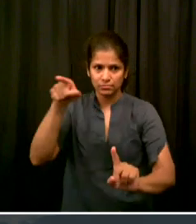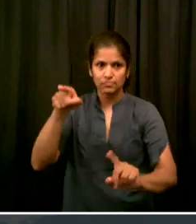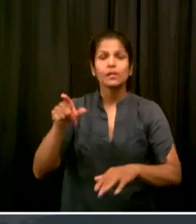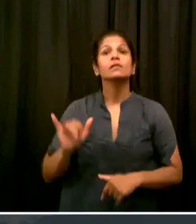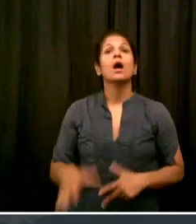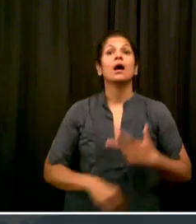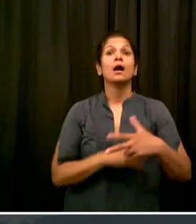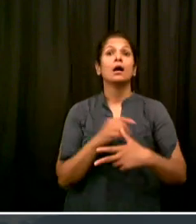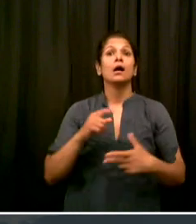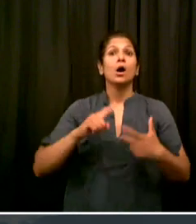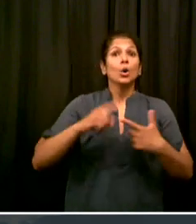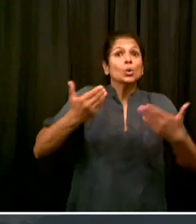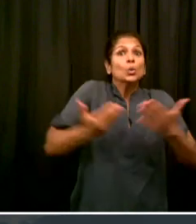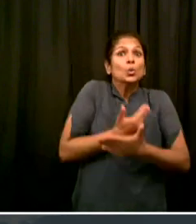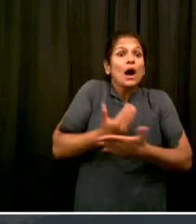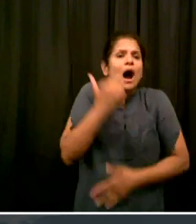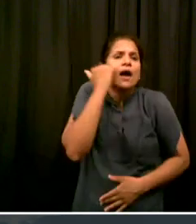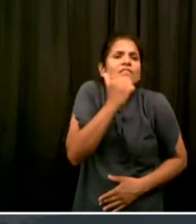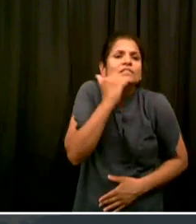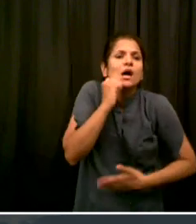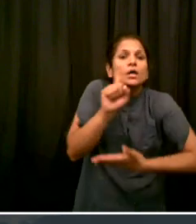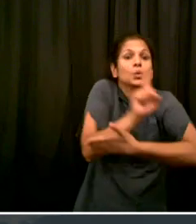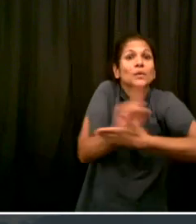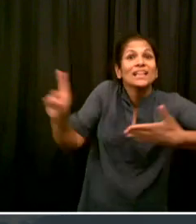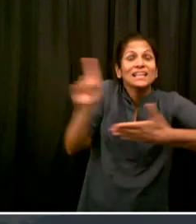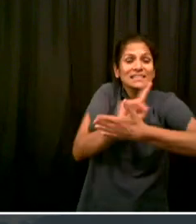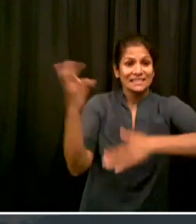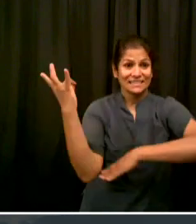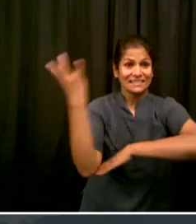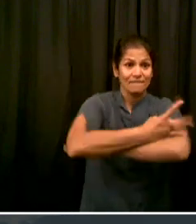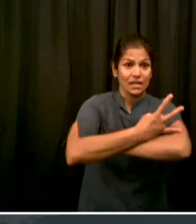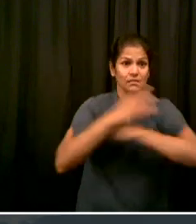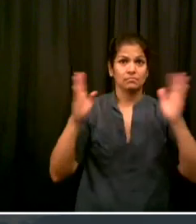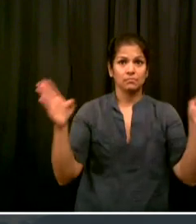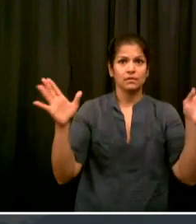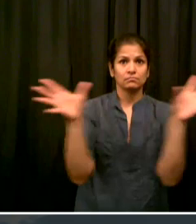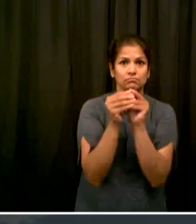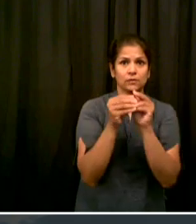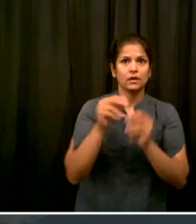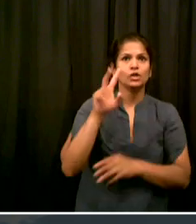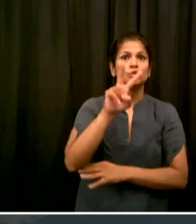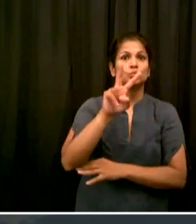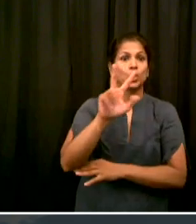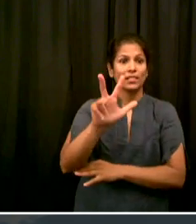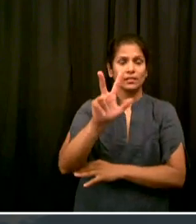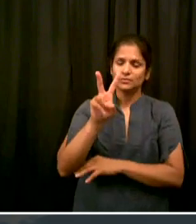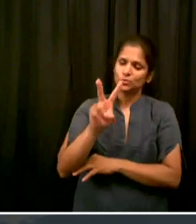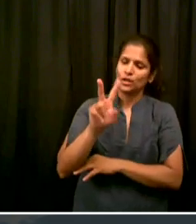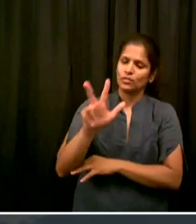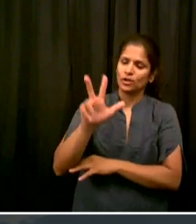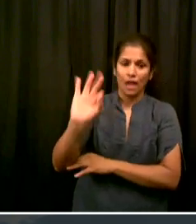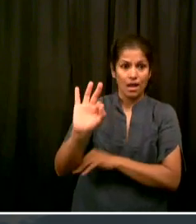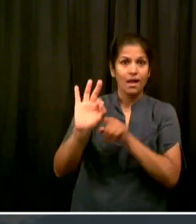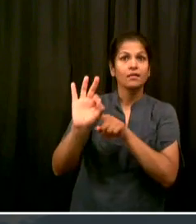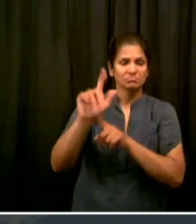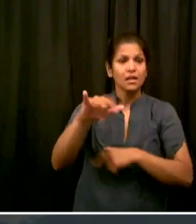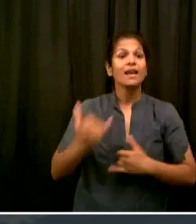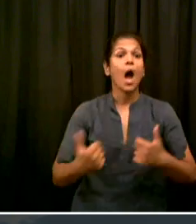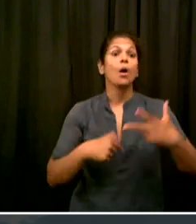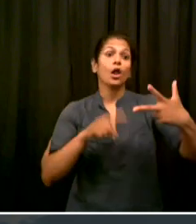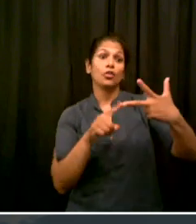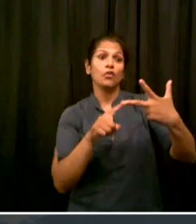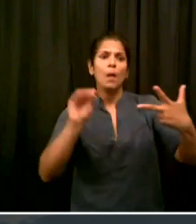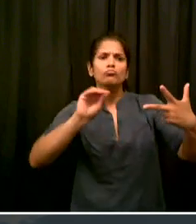Threshold 550 cases. Today's report 239. And number three, percentage of people testing positive citywide for COVID-19.